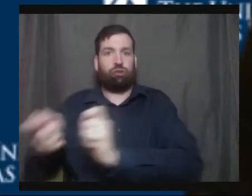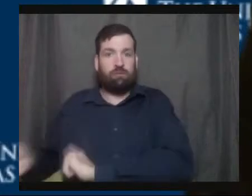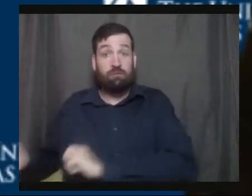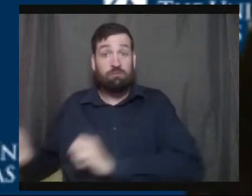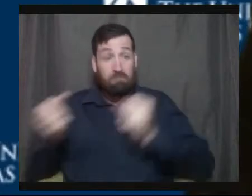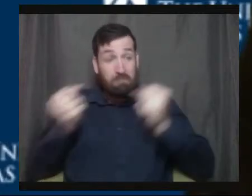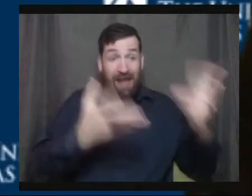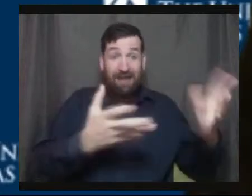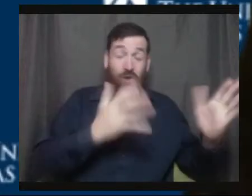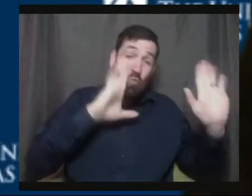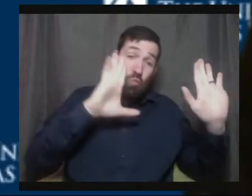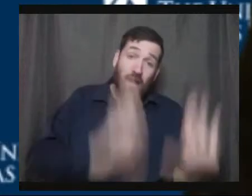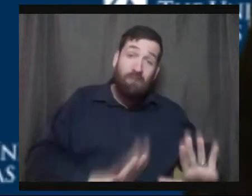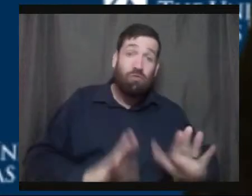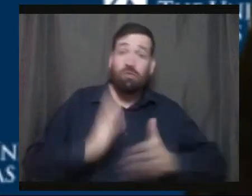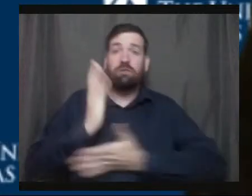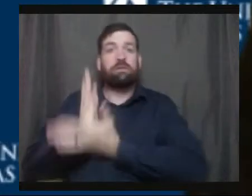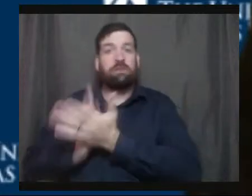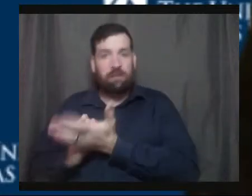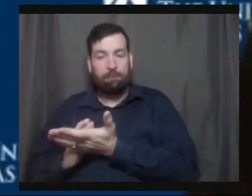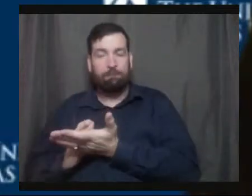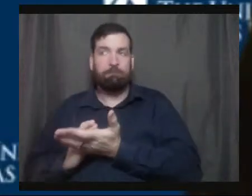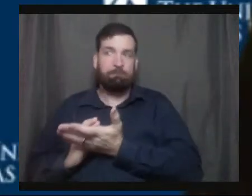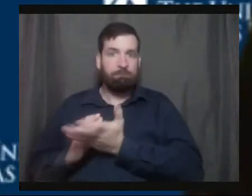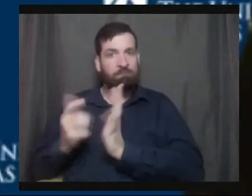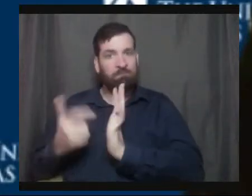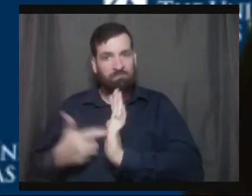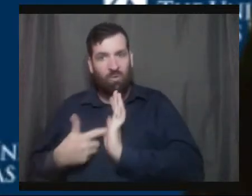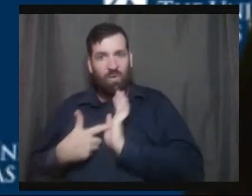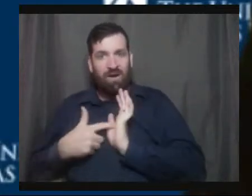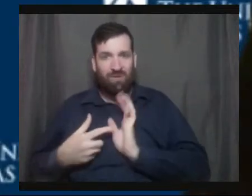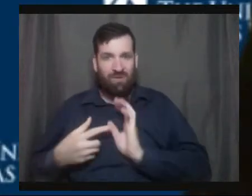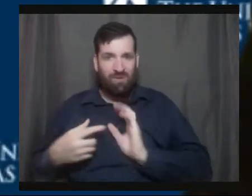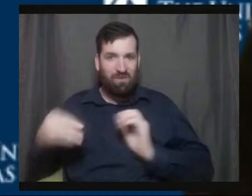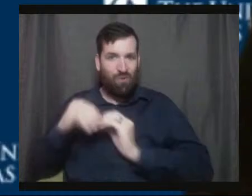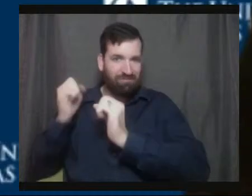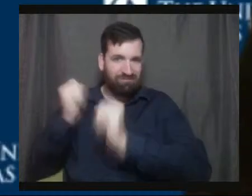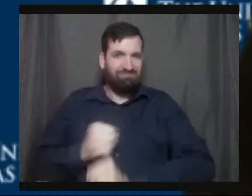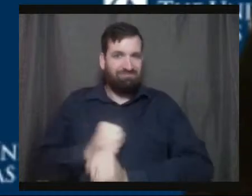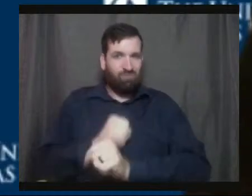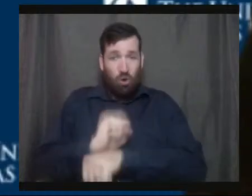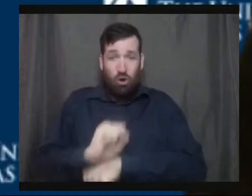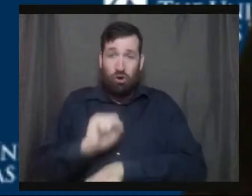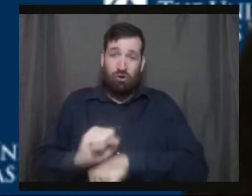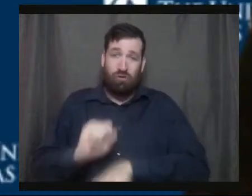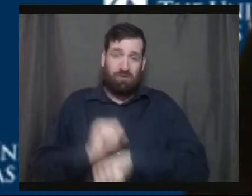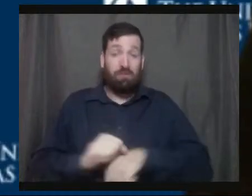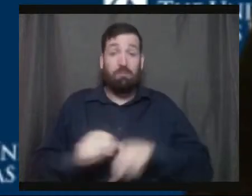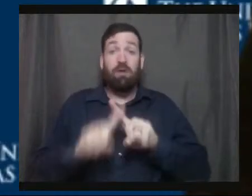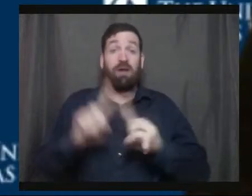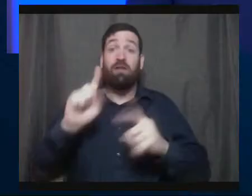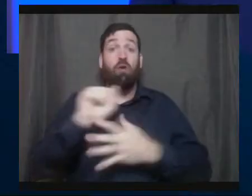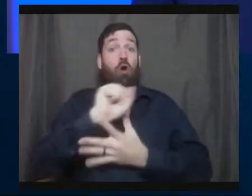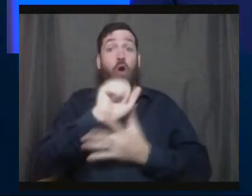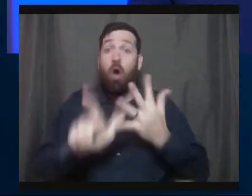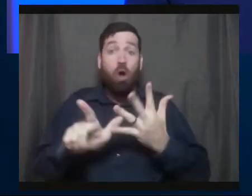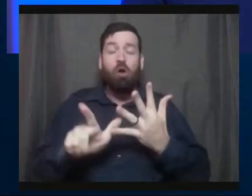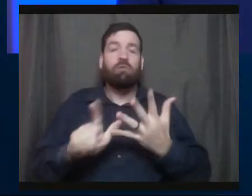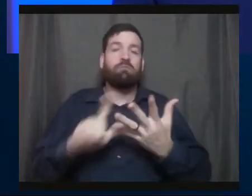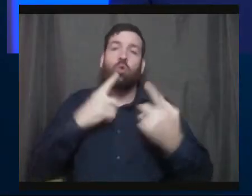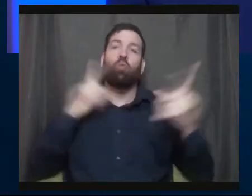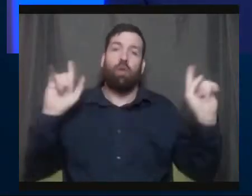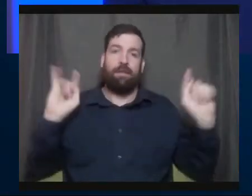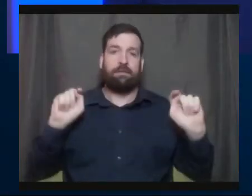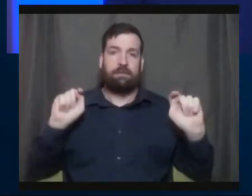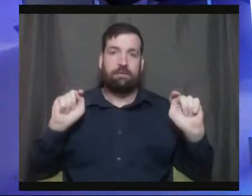and some of them require a little extra strength and work to help navigate, but all worth it in the end. Yeah, challenging. What was the